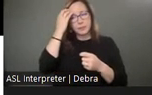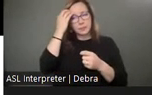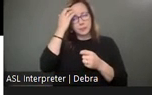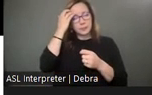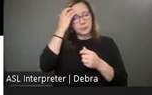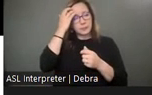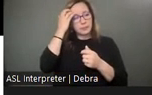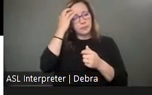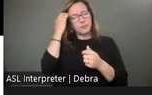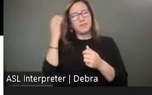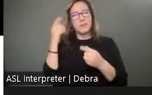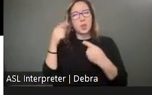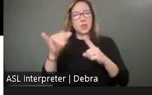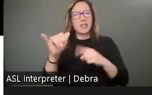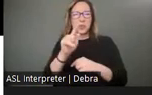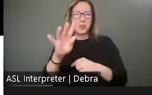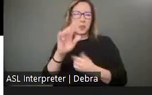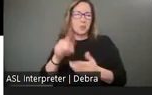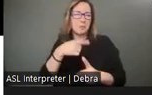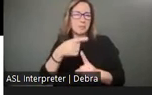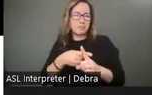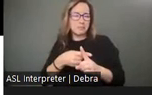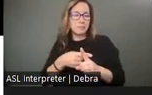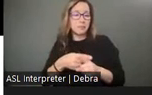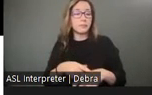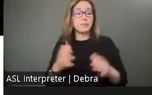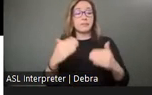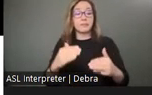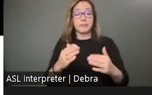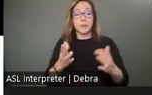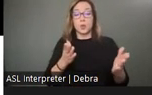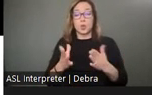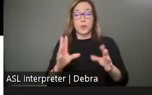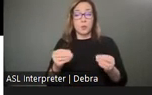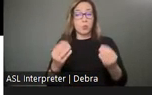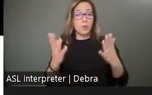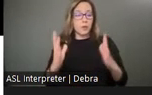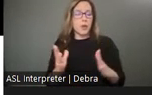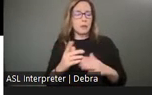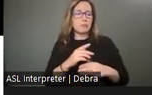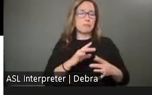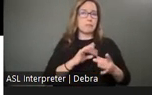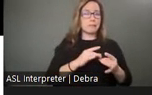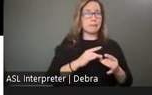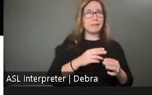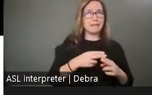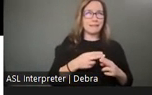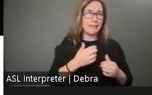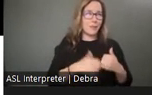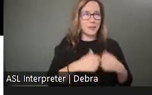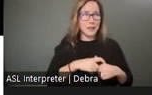performance. And then finally, that service provider. We mentioned it earlier. We mention it probably every time you hear